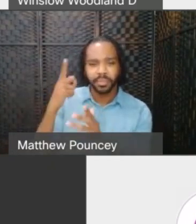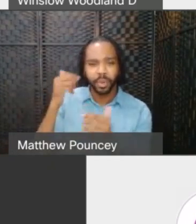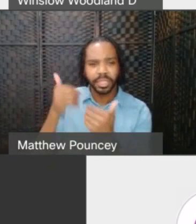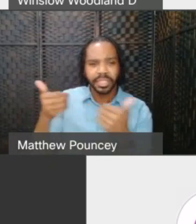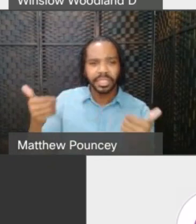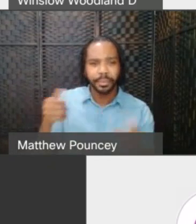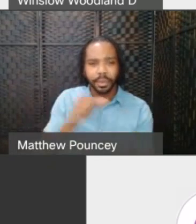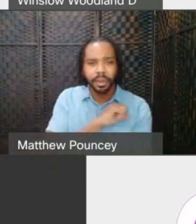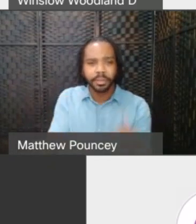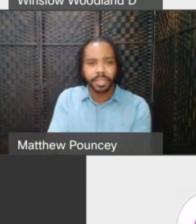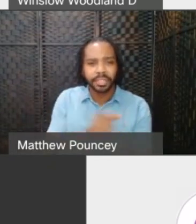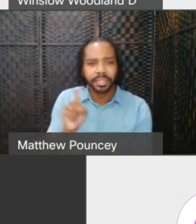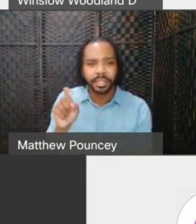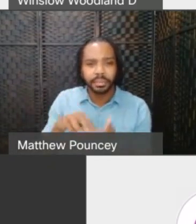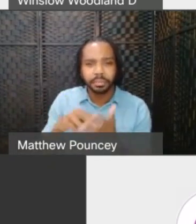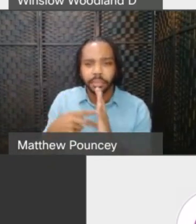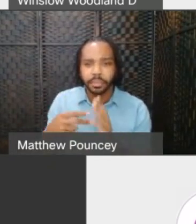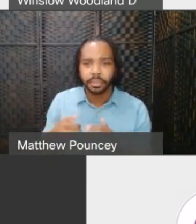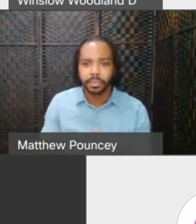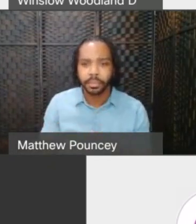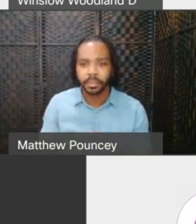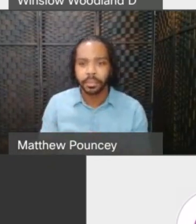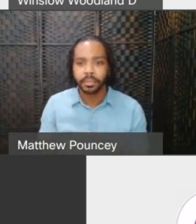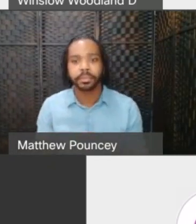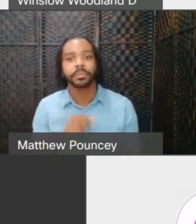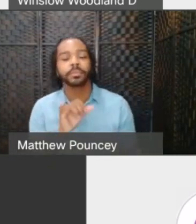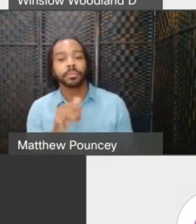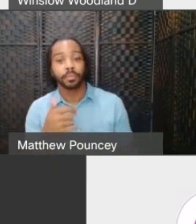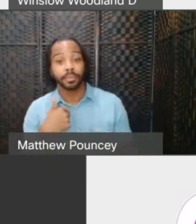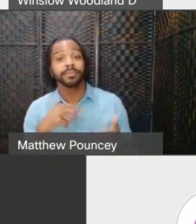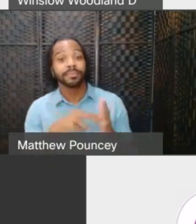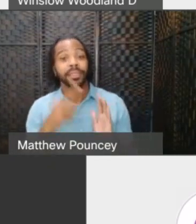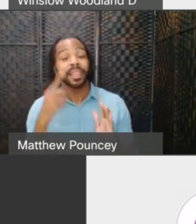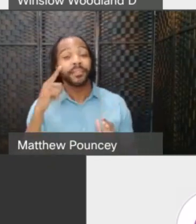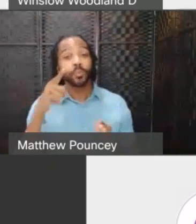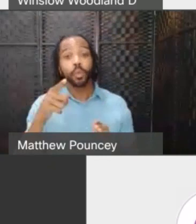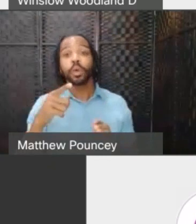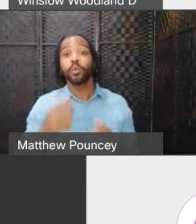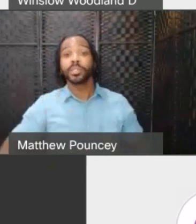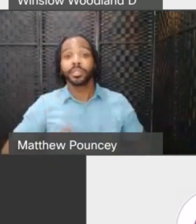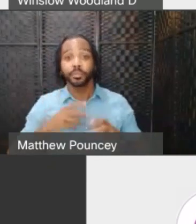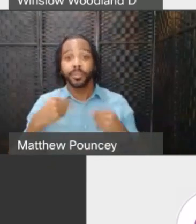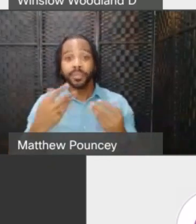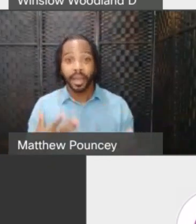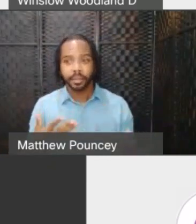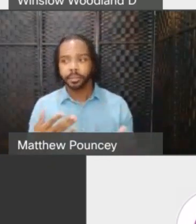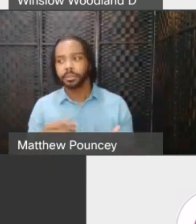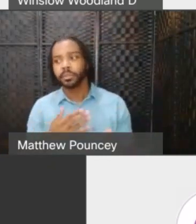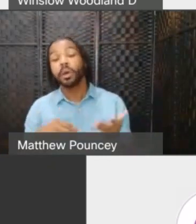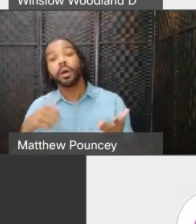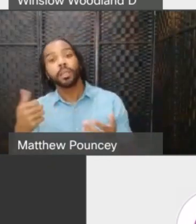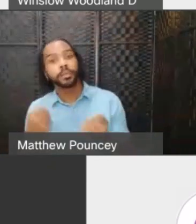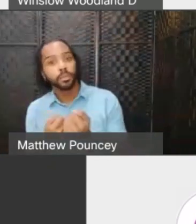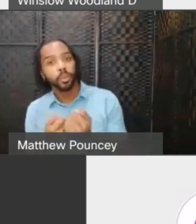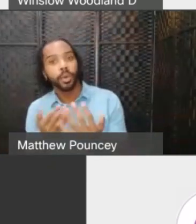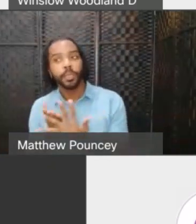could, I meant we're a residential provider. Some of the people we support receive other services through authorizations